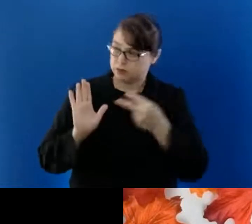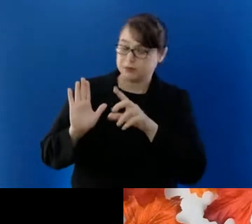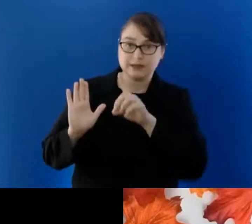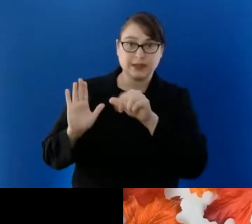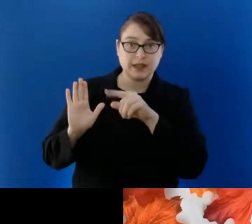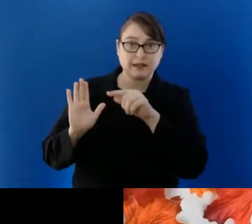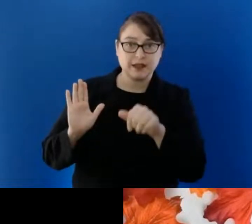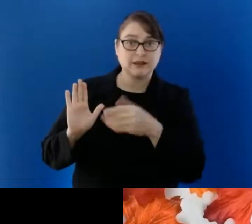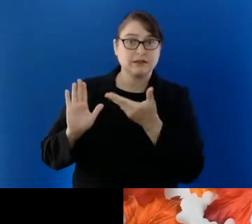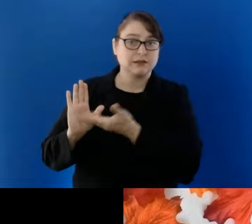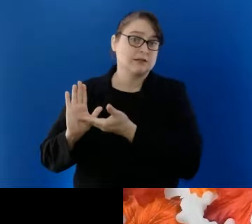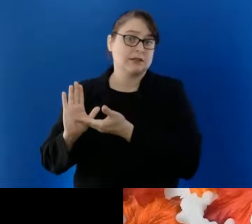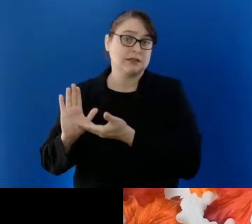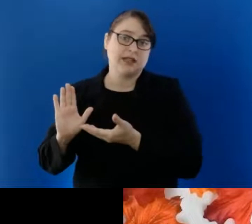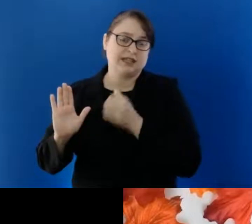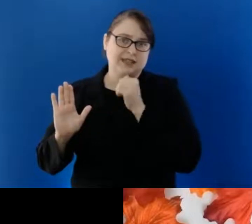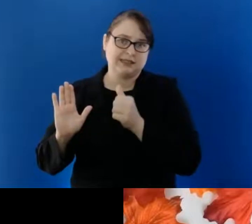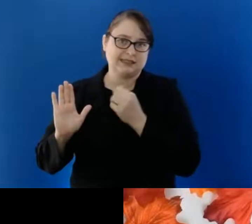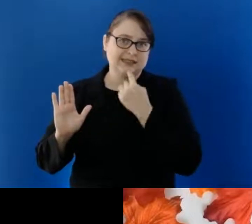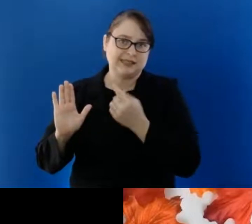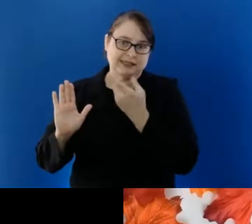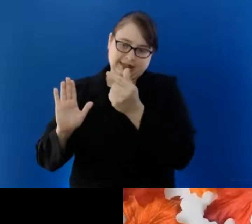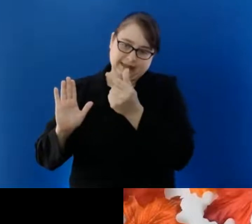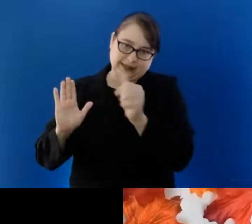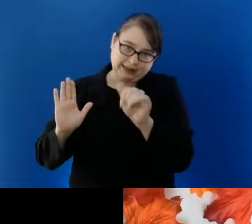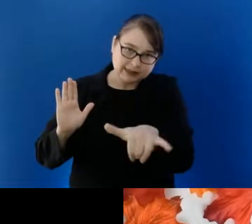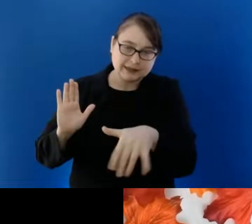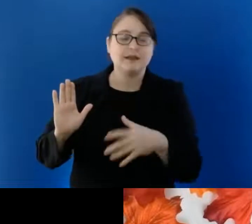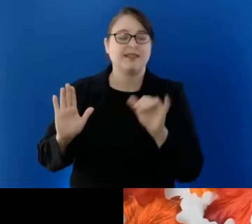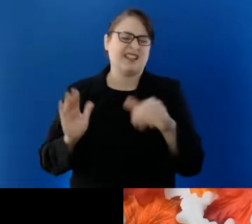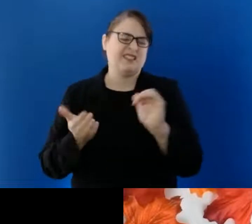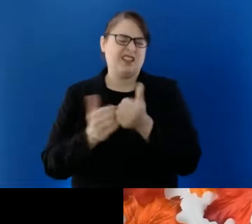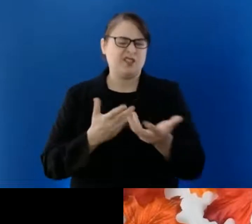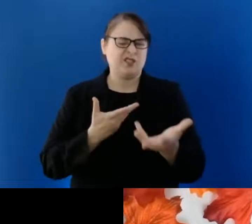there that didn't just say gay. And so that's how you do that.